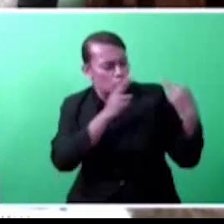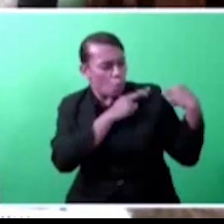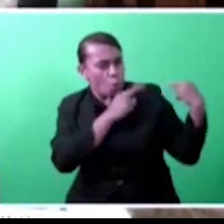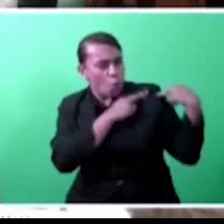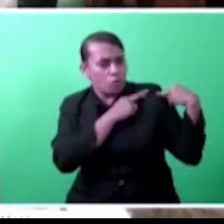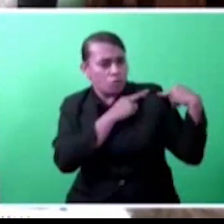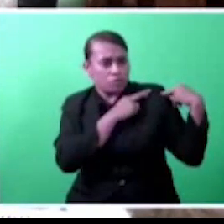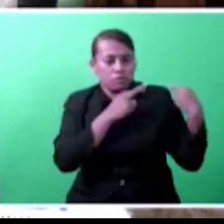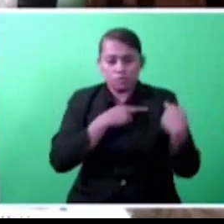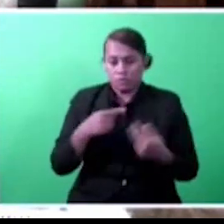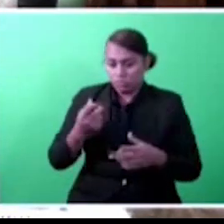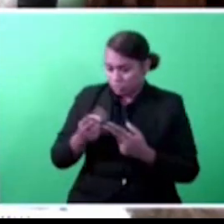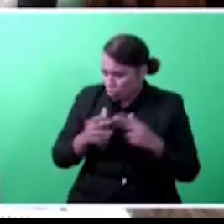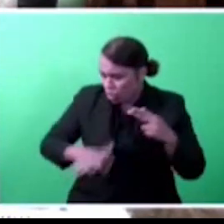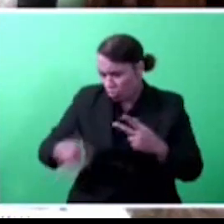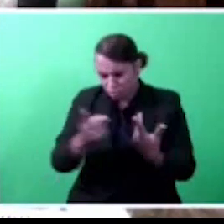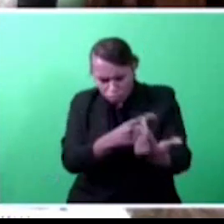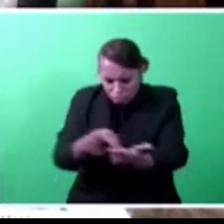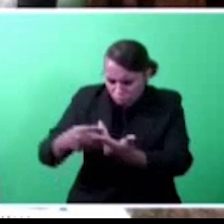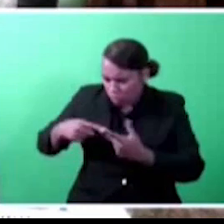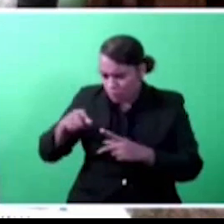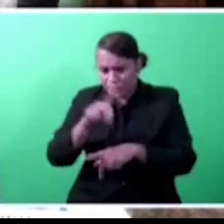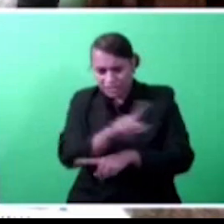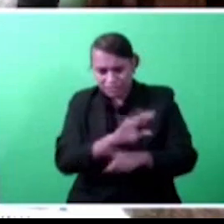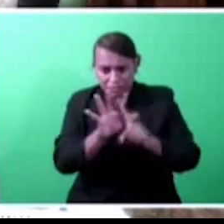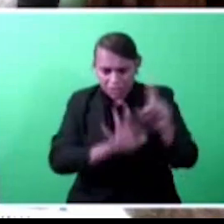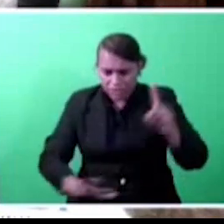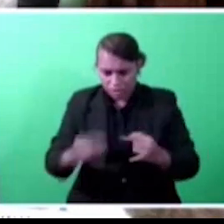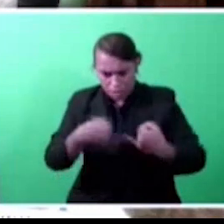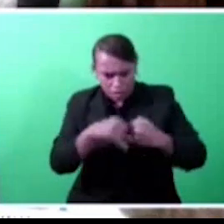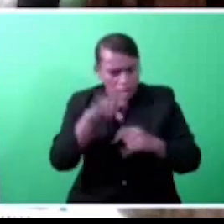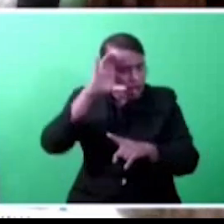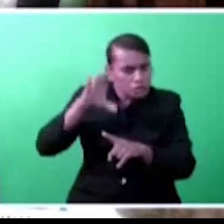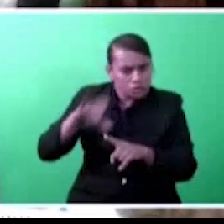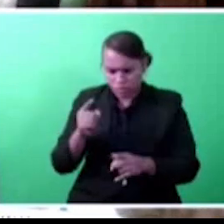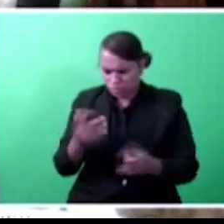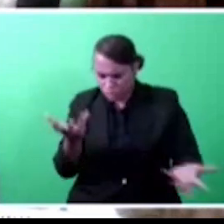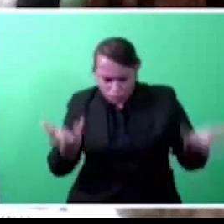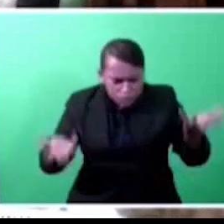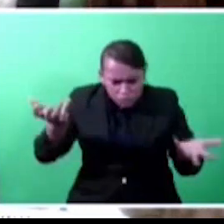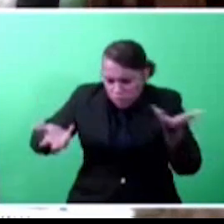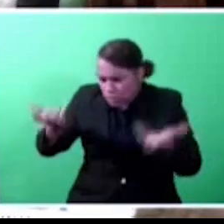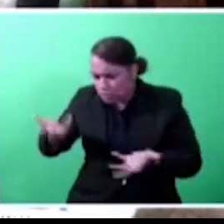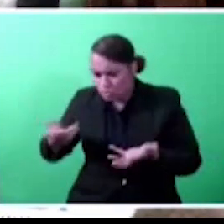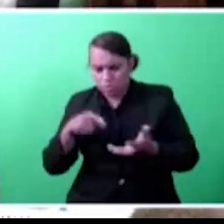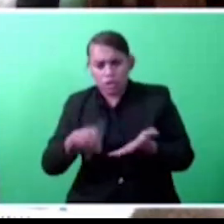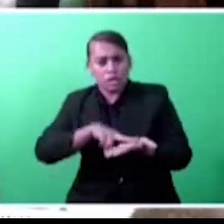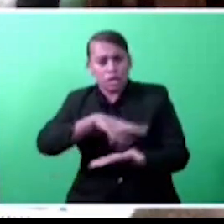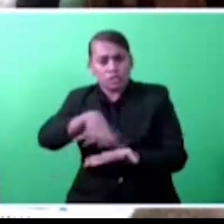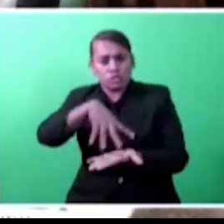other Pacific Island countries. Just by comparison, for example, Mr. Speaker, the score for Nauru is only